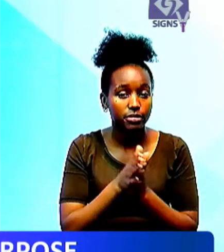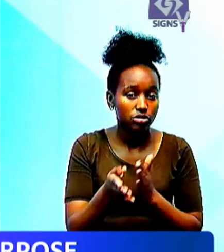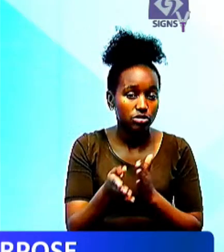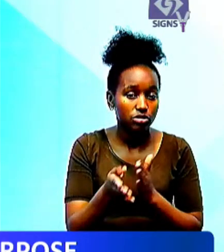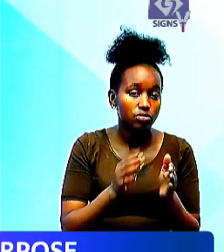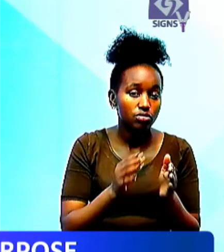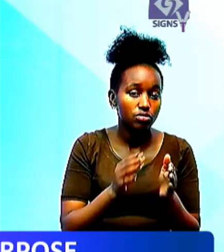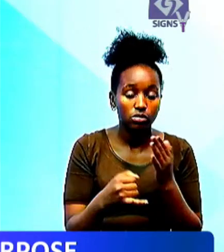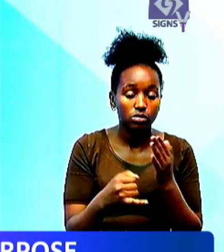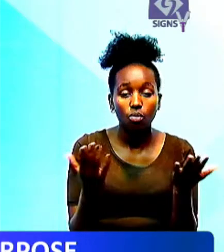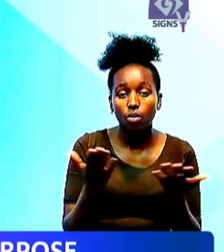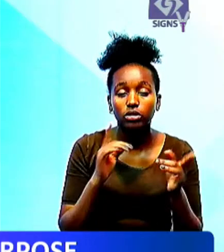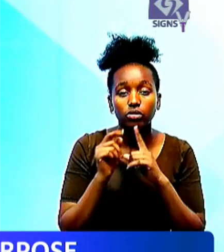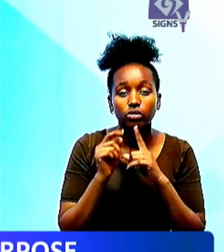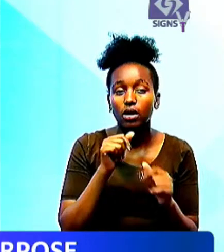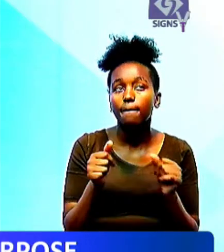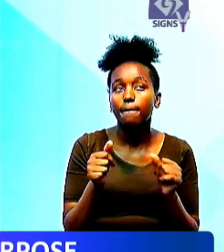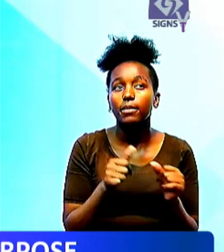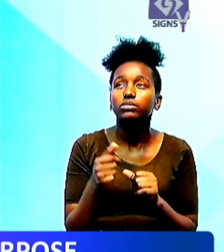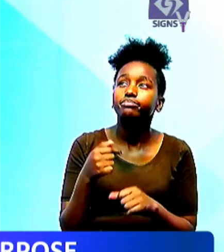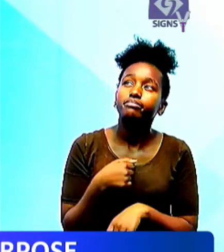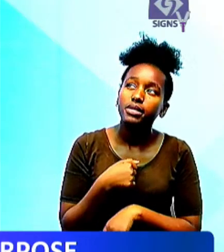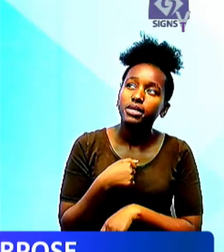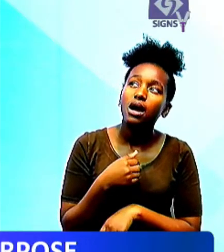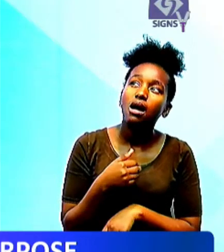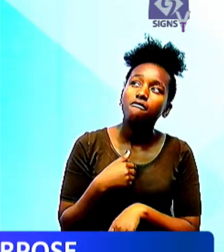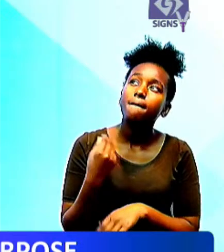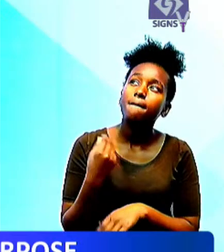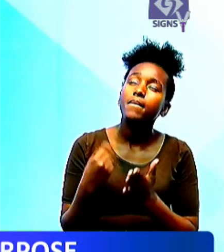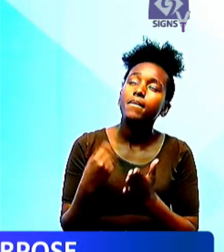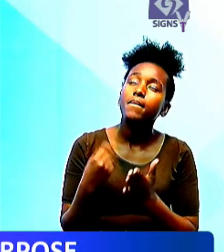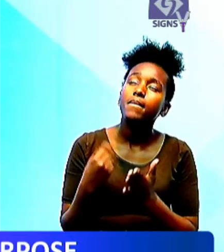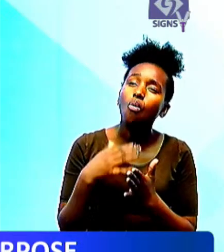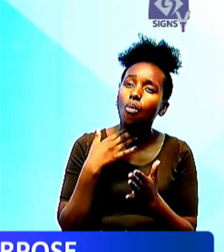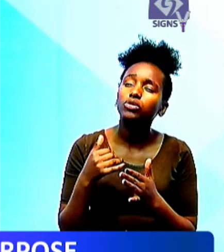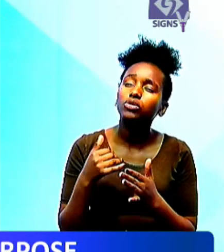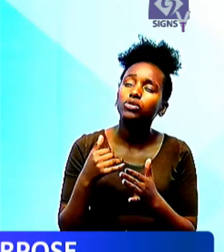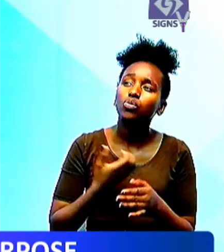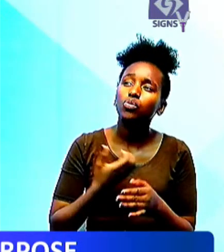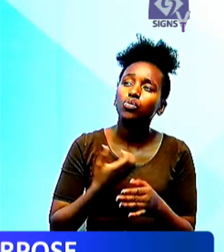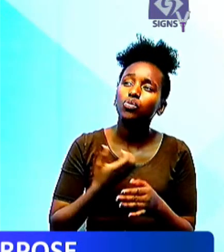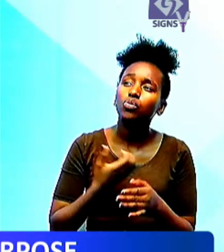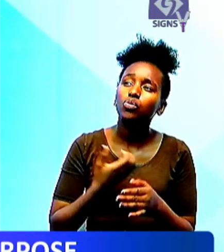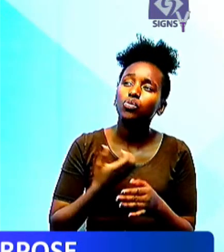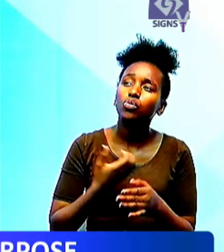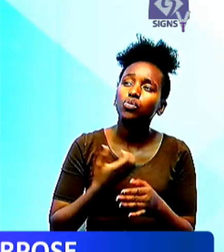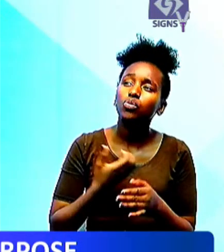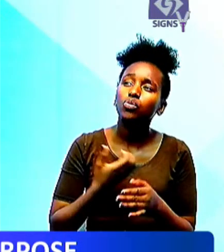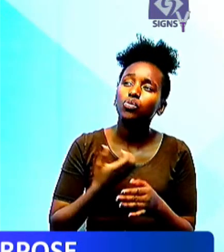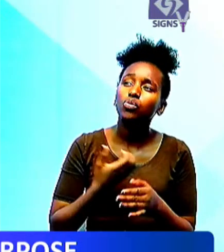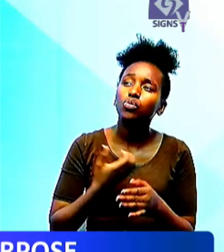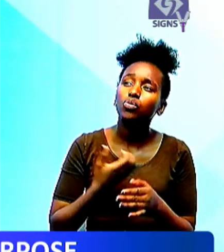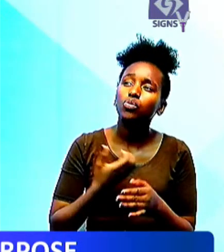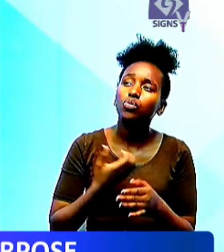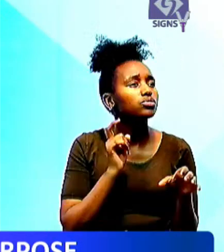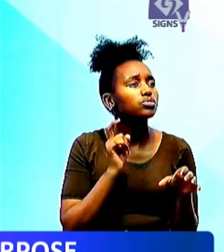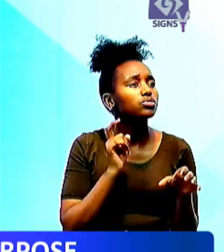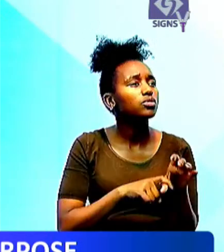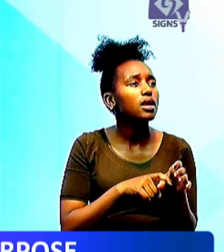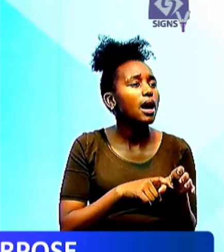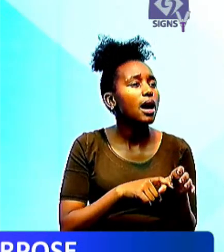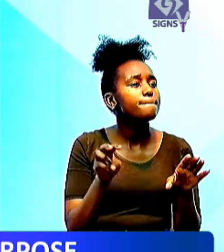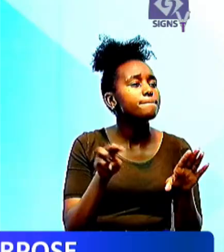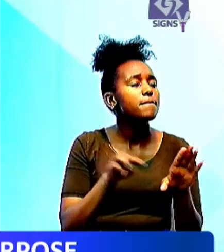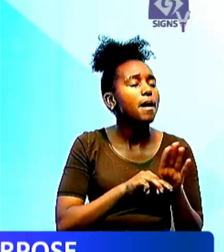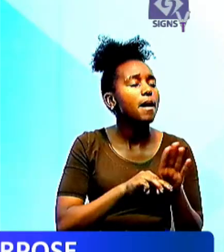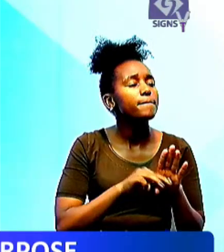These are the things you say. By the way, when I have money, I want to own a holiday home. I want to join a membership club. This membership will cost me